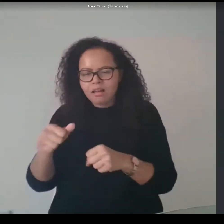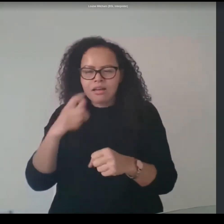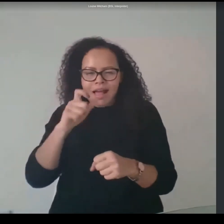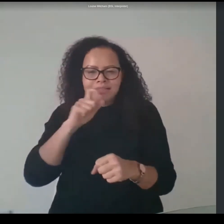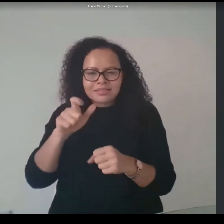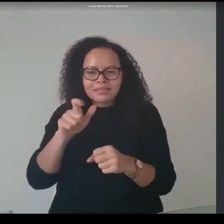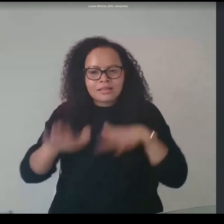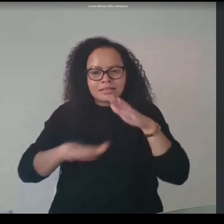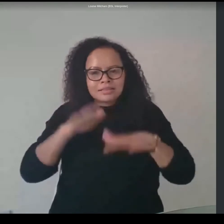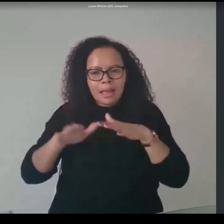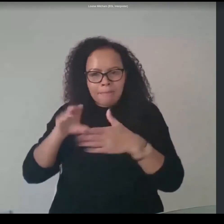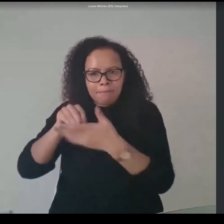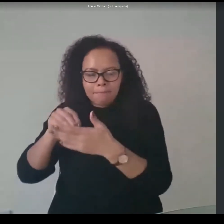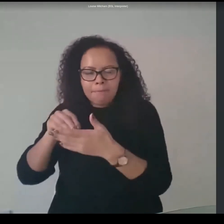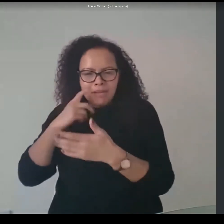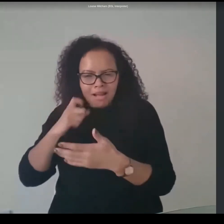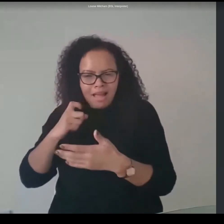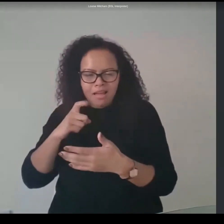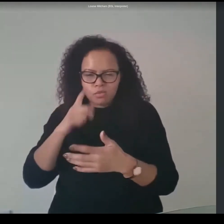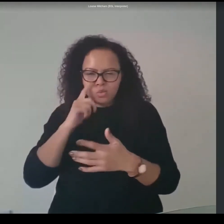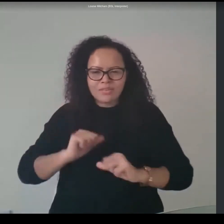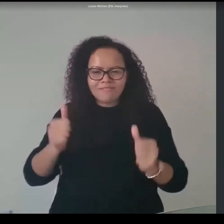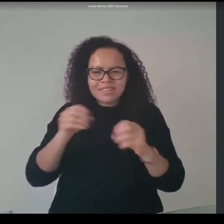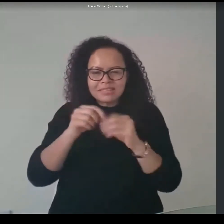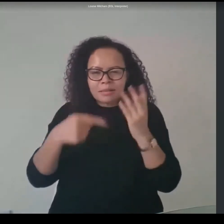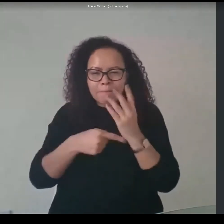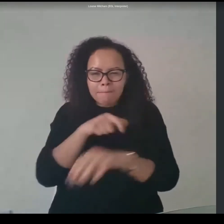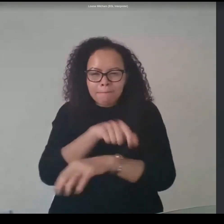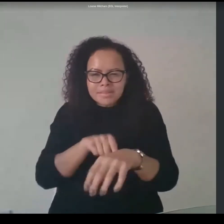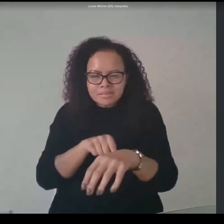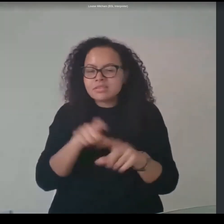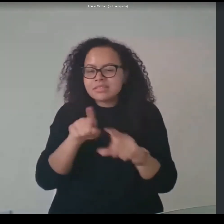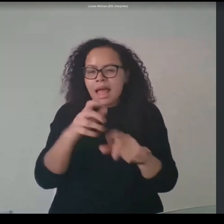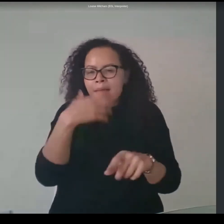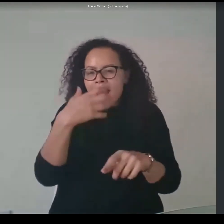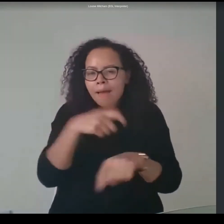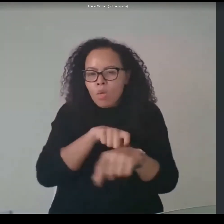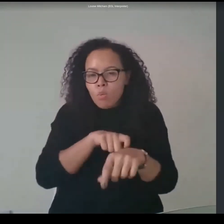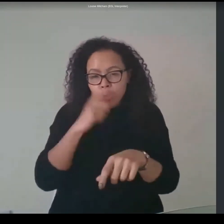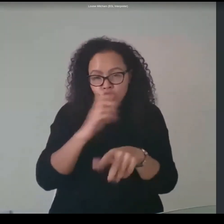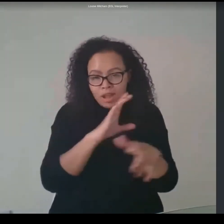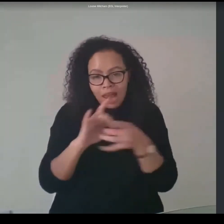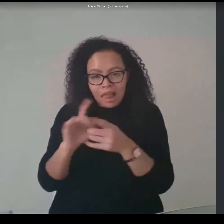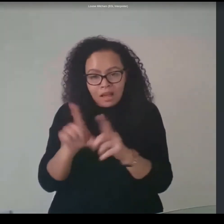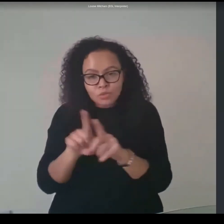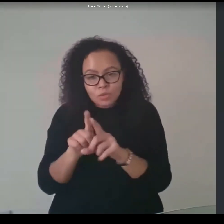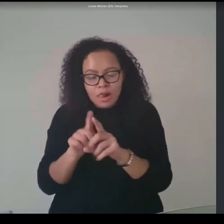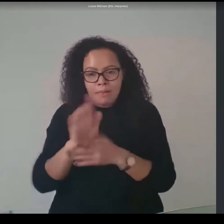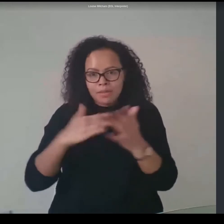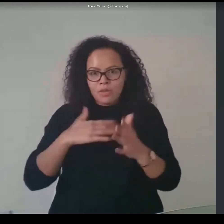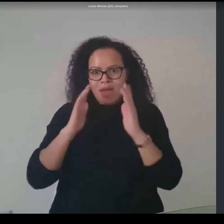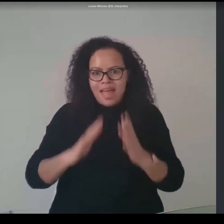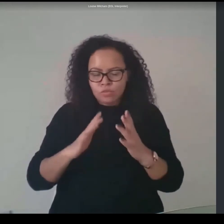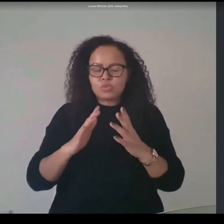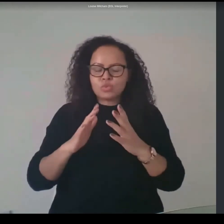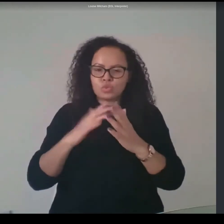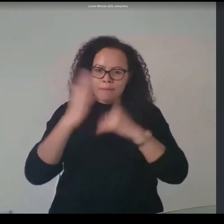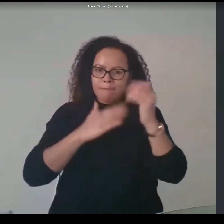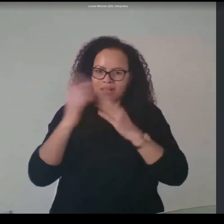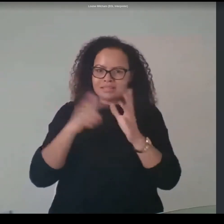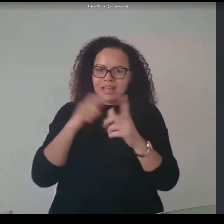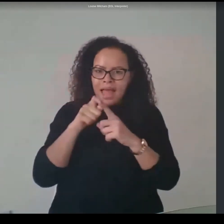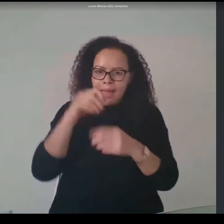yesterday we just released a new version that you can outsync your Apple Watch. The app also, we had to build in inbuilt pedometer for the